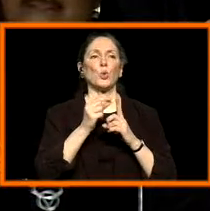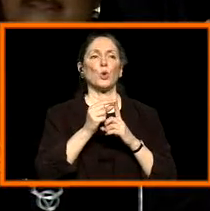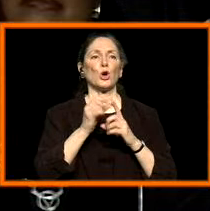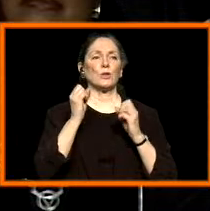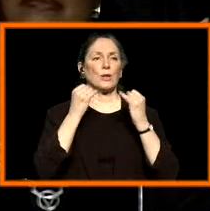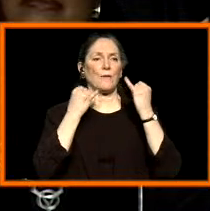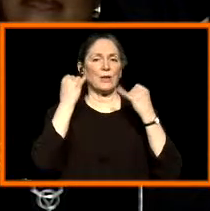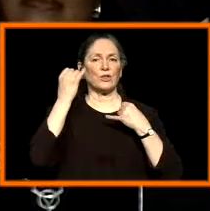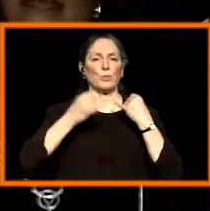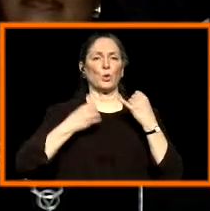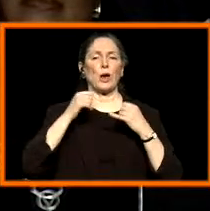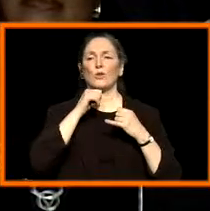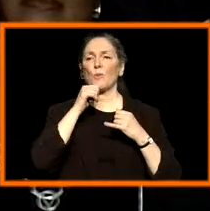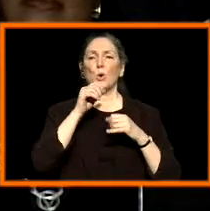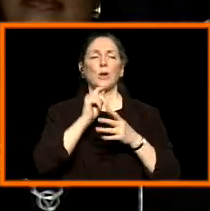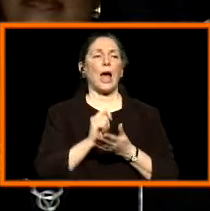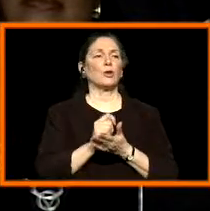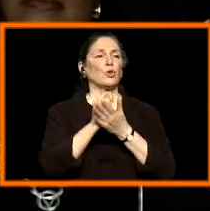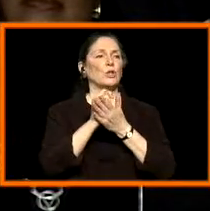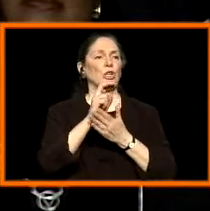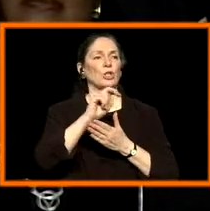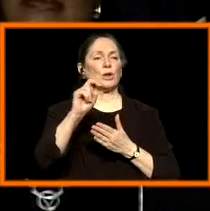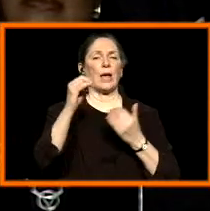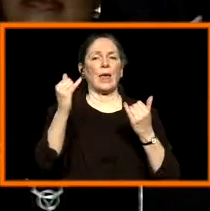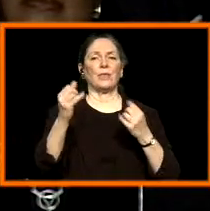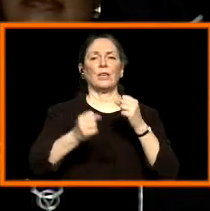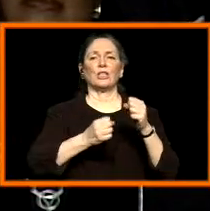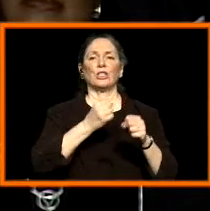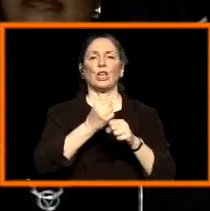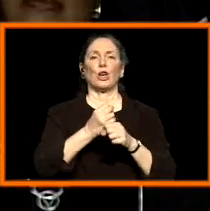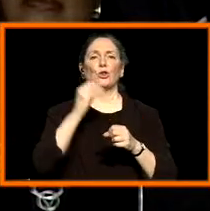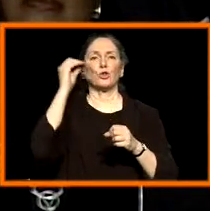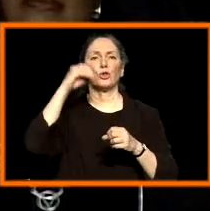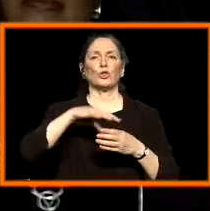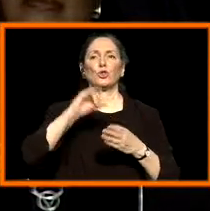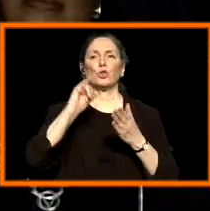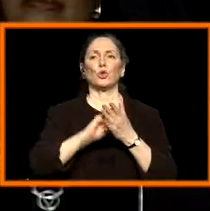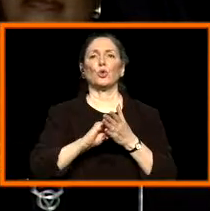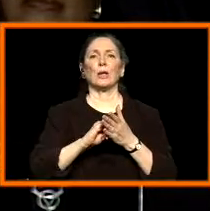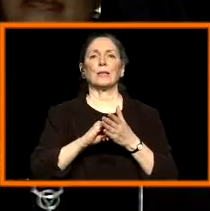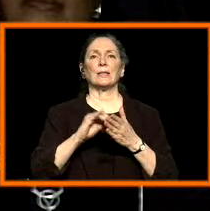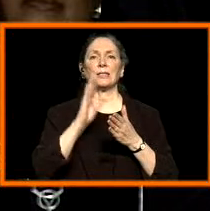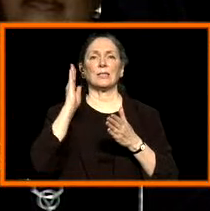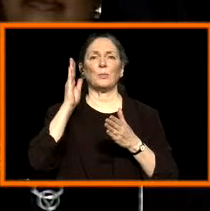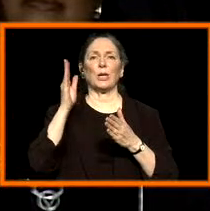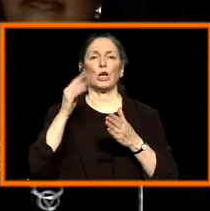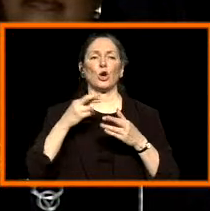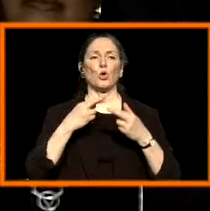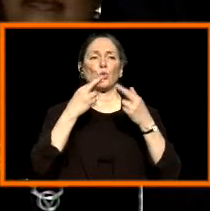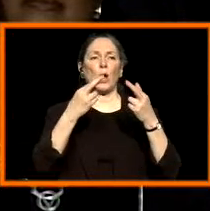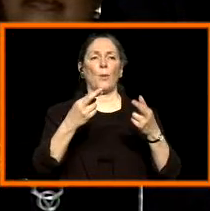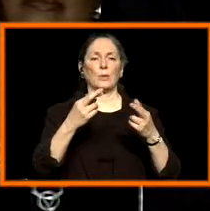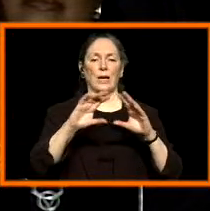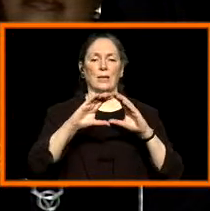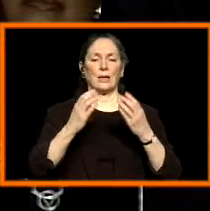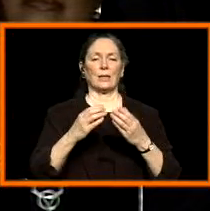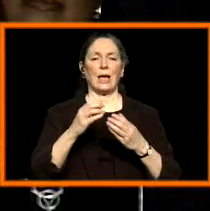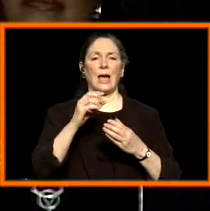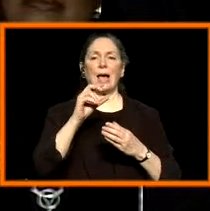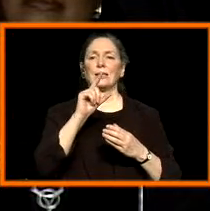her non-traditional journey as this year's student speaker representing the class of